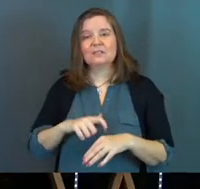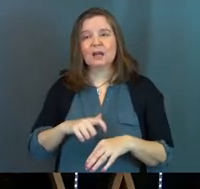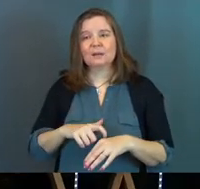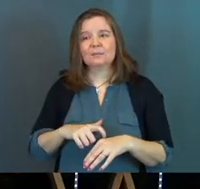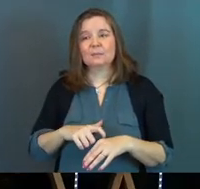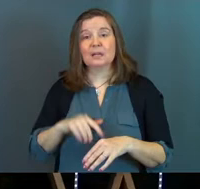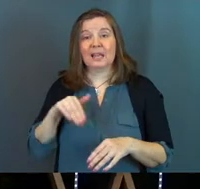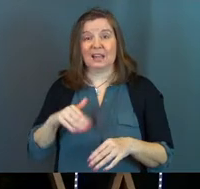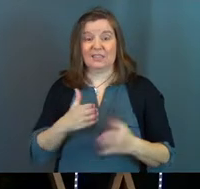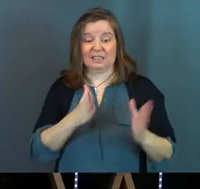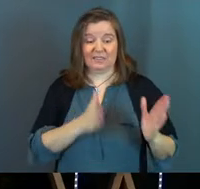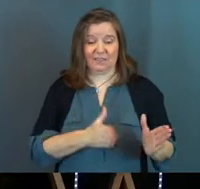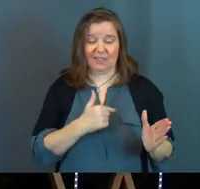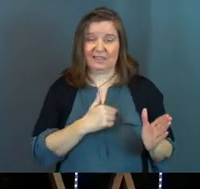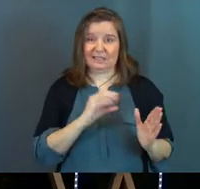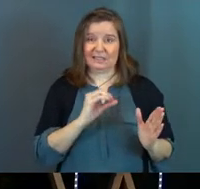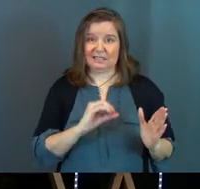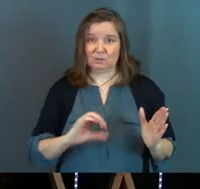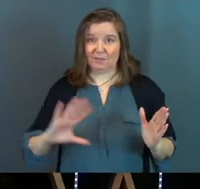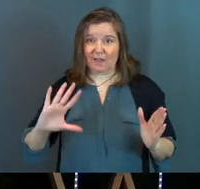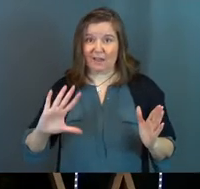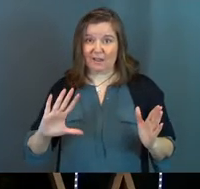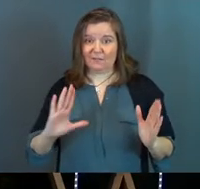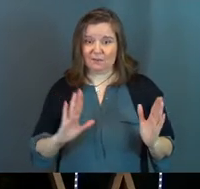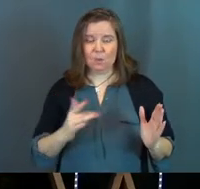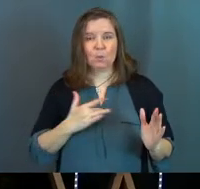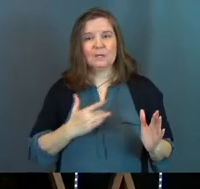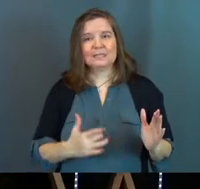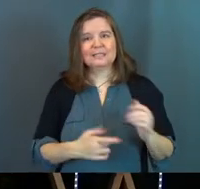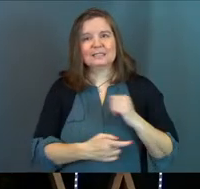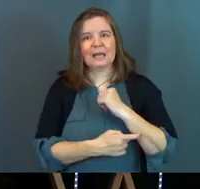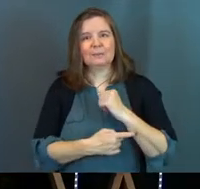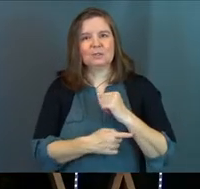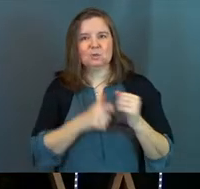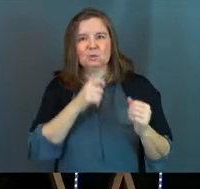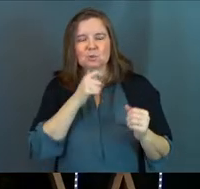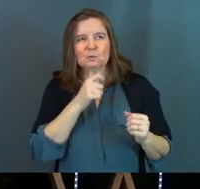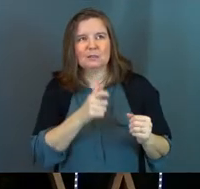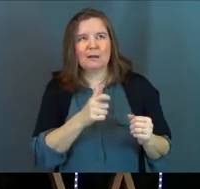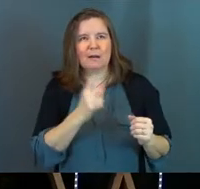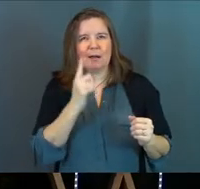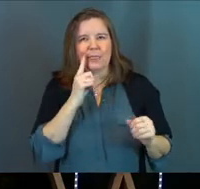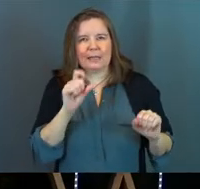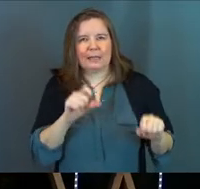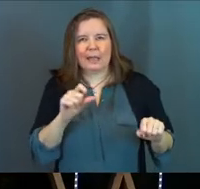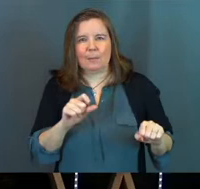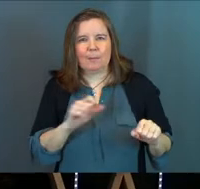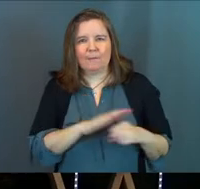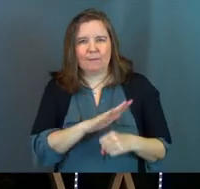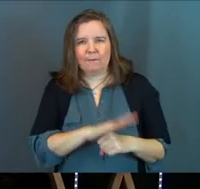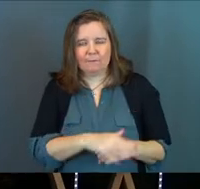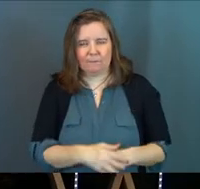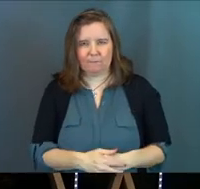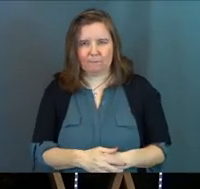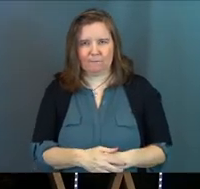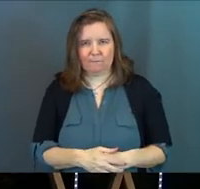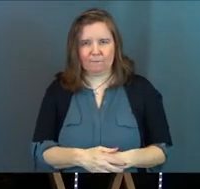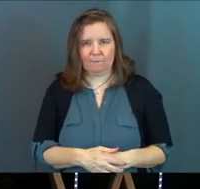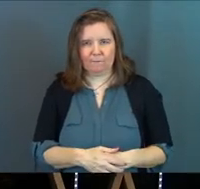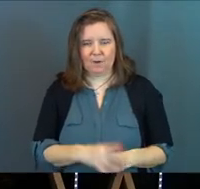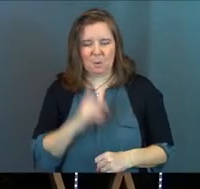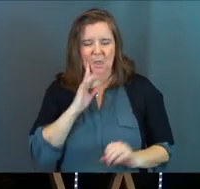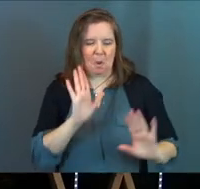times in this phase, this 0 to 5 years, we're tempted to underestimate what they're capable of.